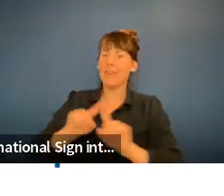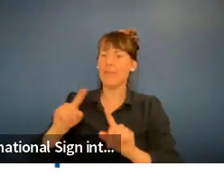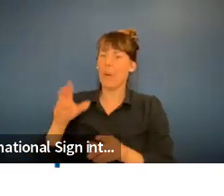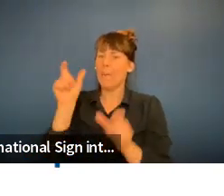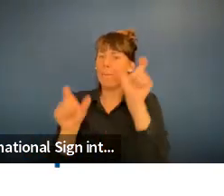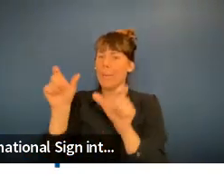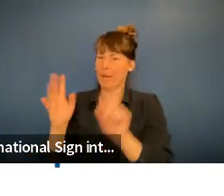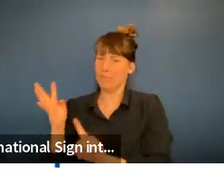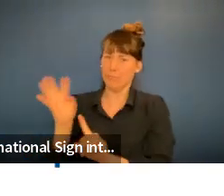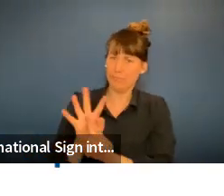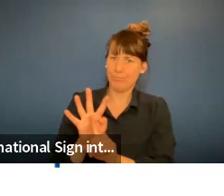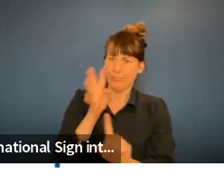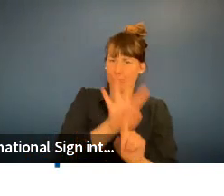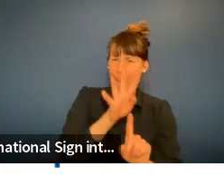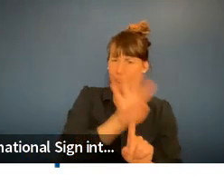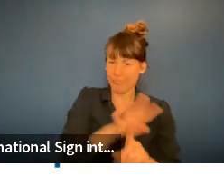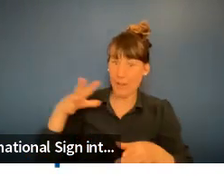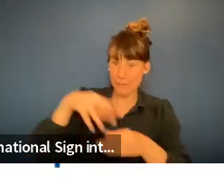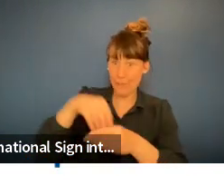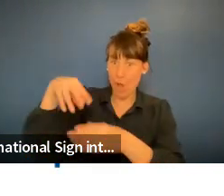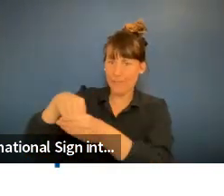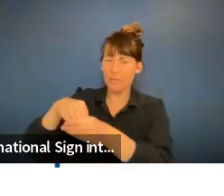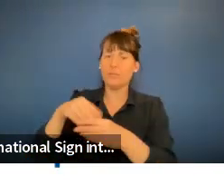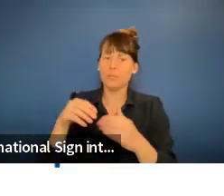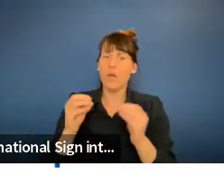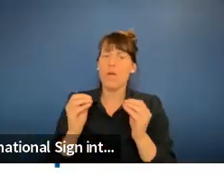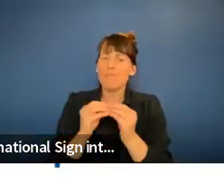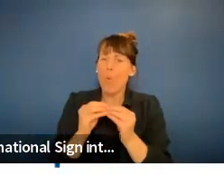In this whole process, the global